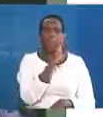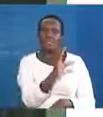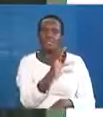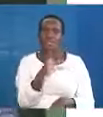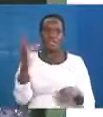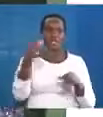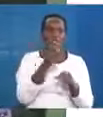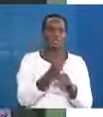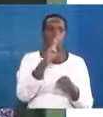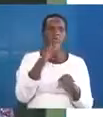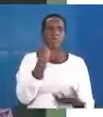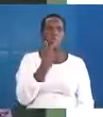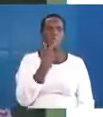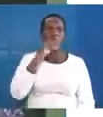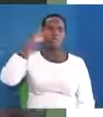political parties.